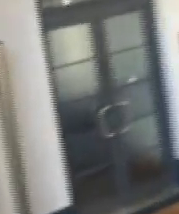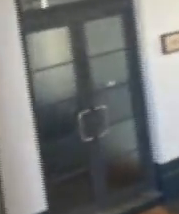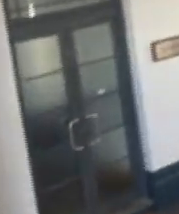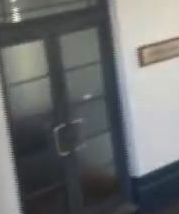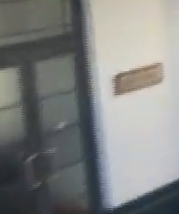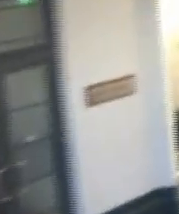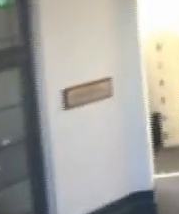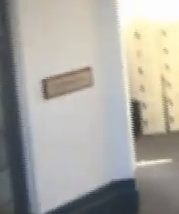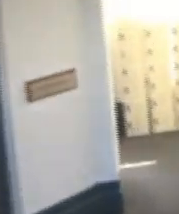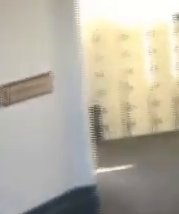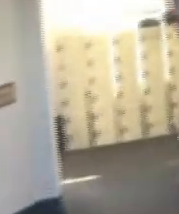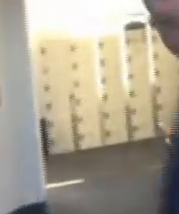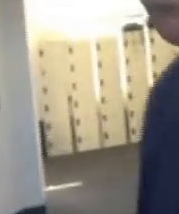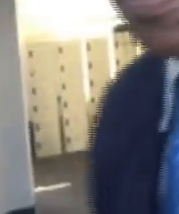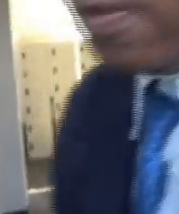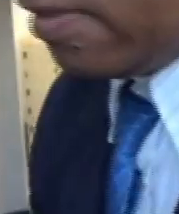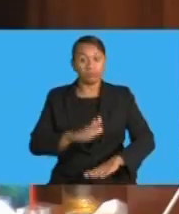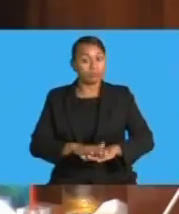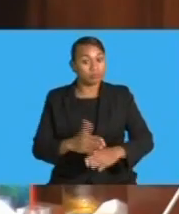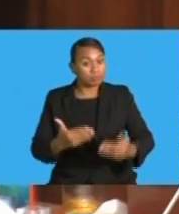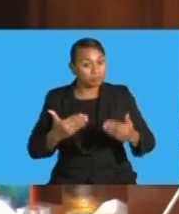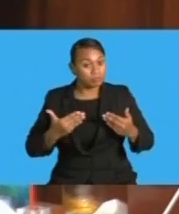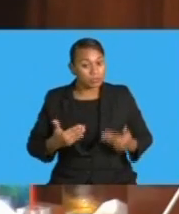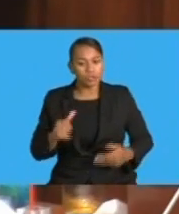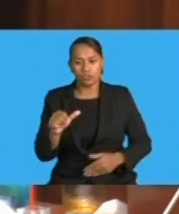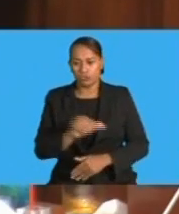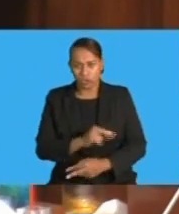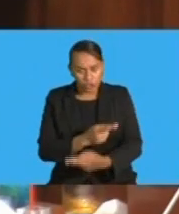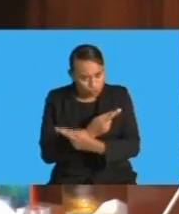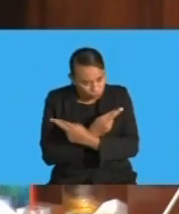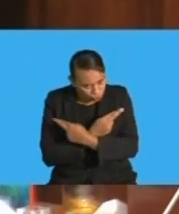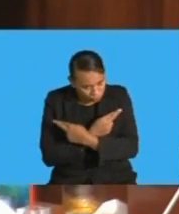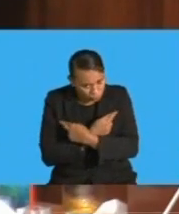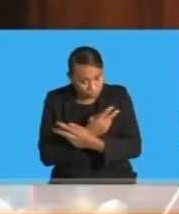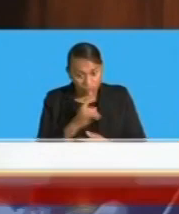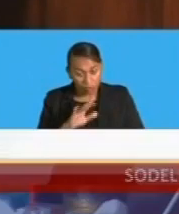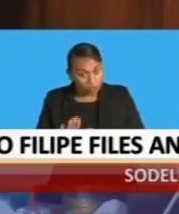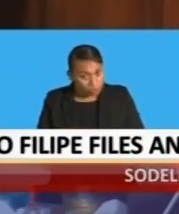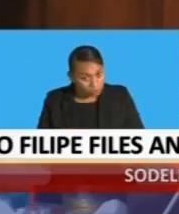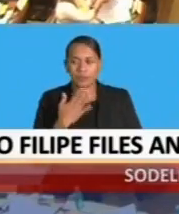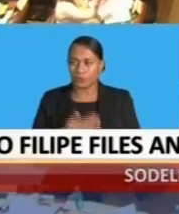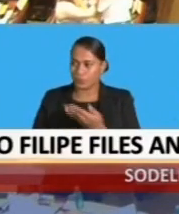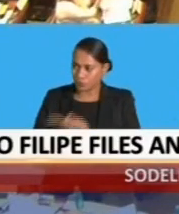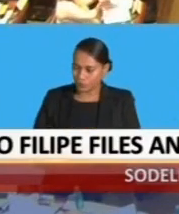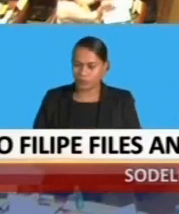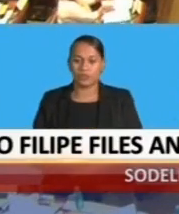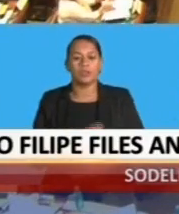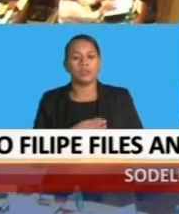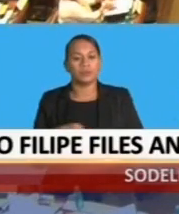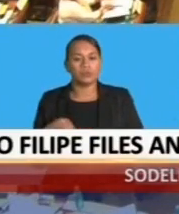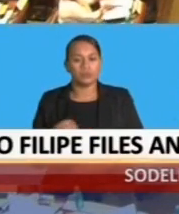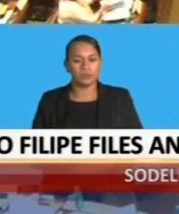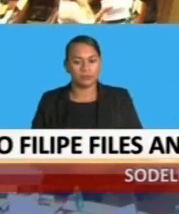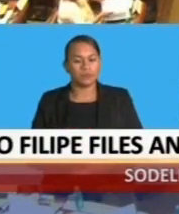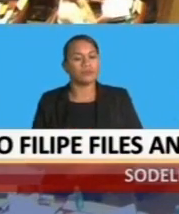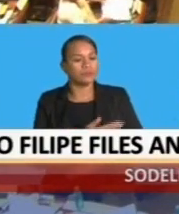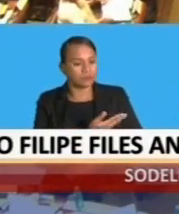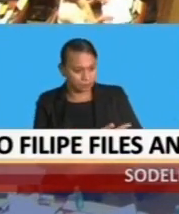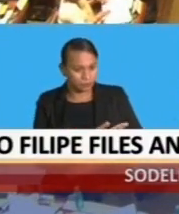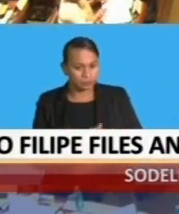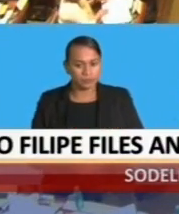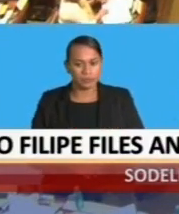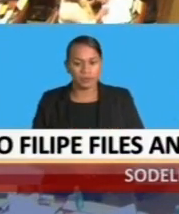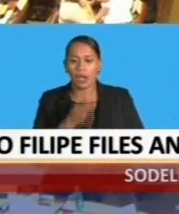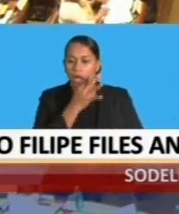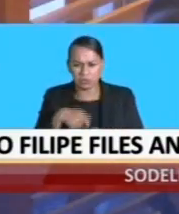our assessment and also our collective decision. Don't carry on a conversation. The Speaker had much to say about the manner in which Parliament and